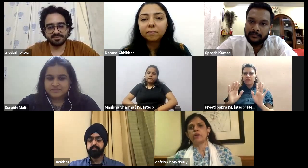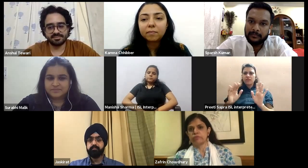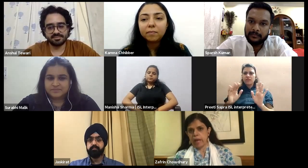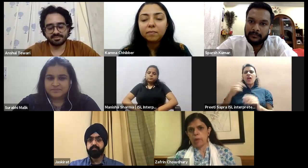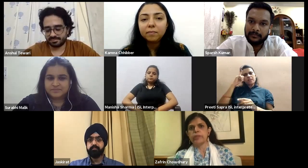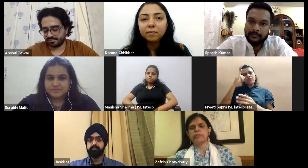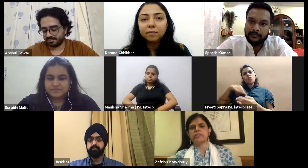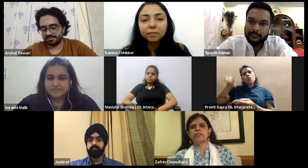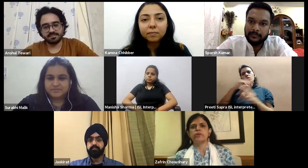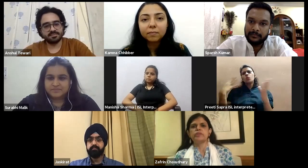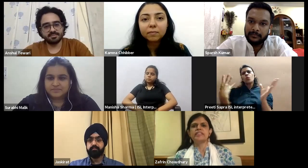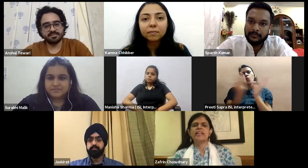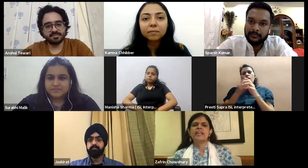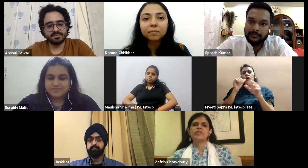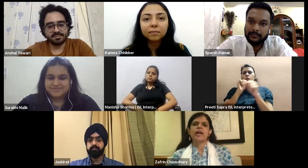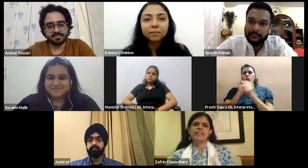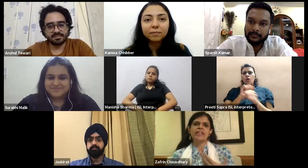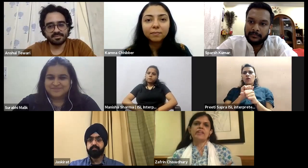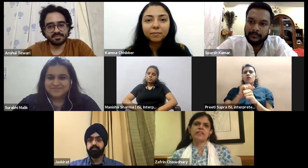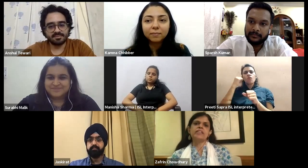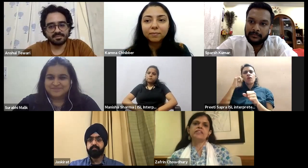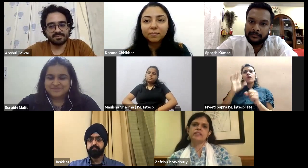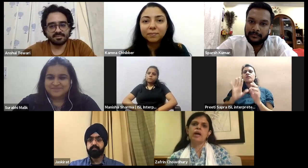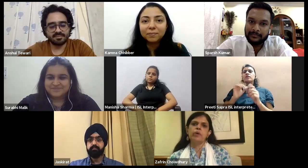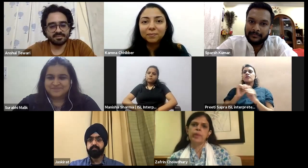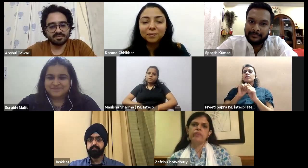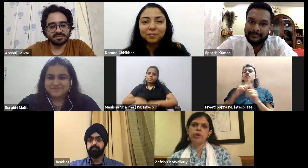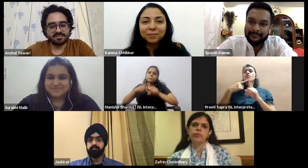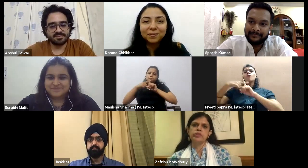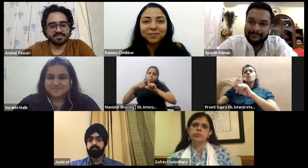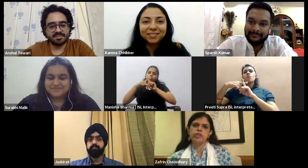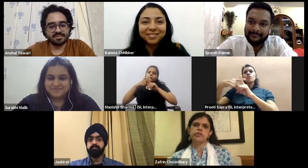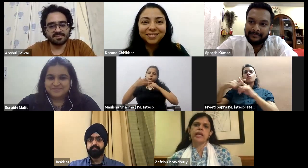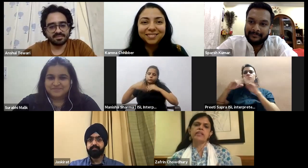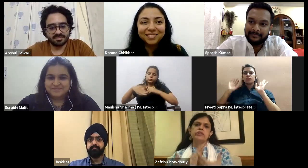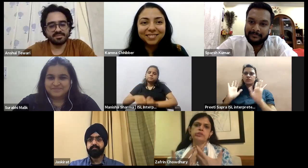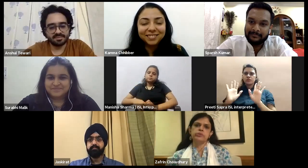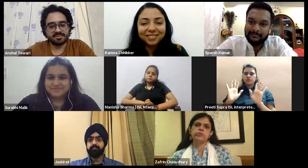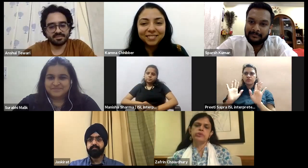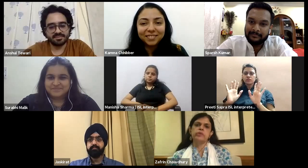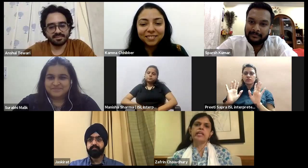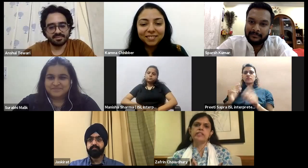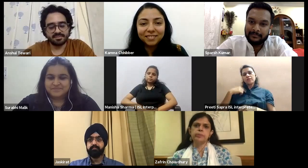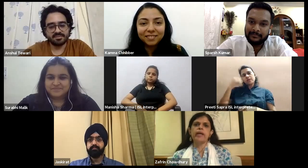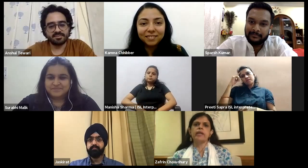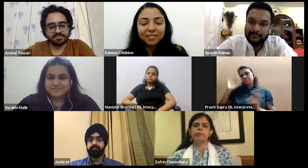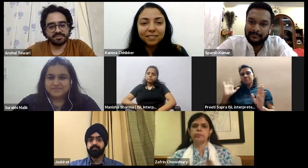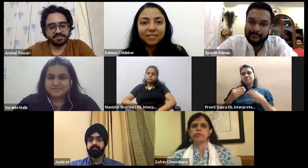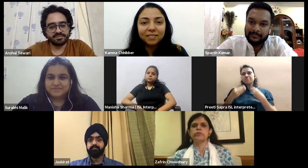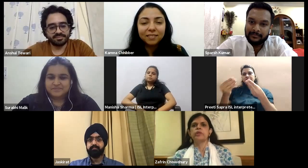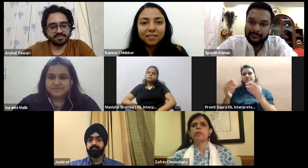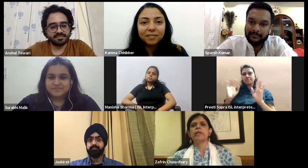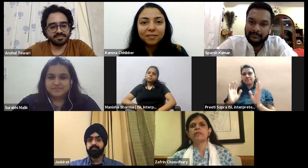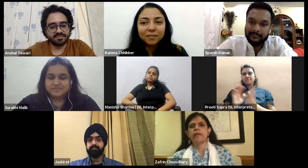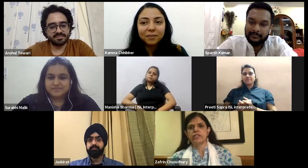in a lot of optimistic notes. So I think that is our way forward, to work together to inspire people